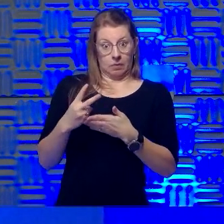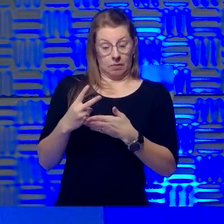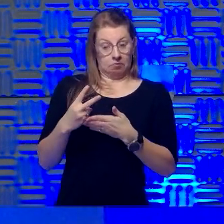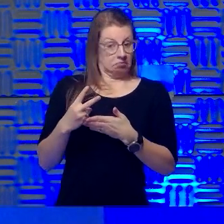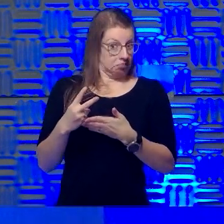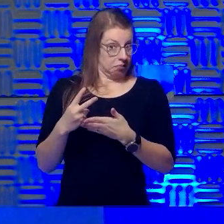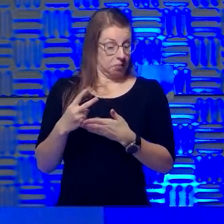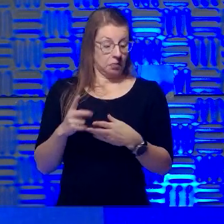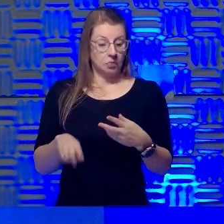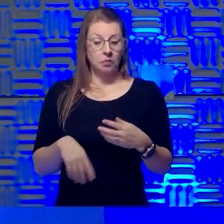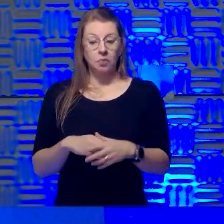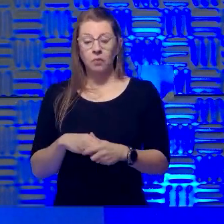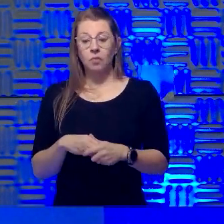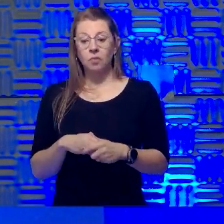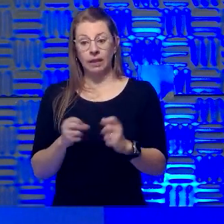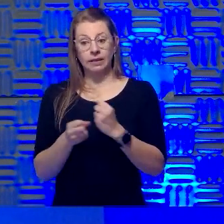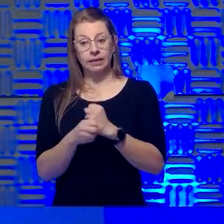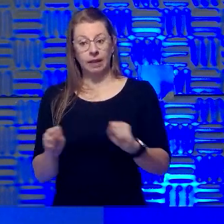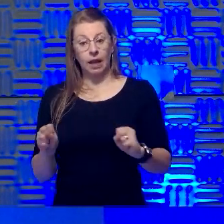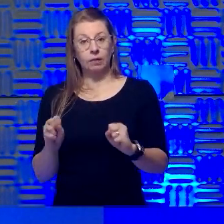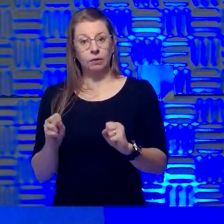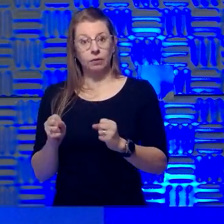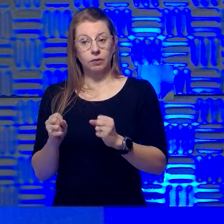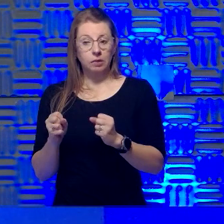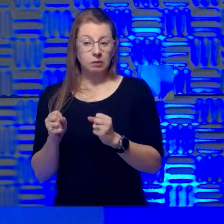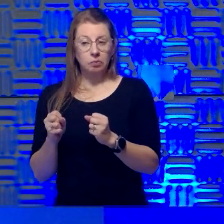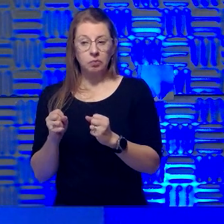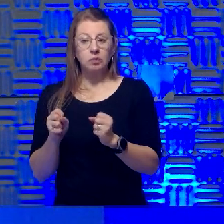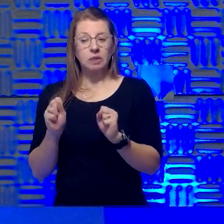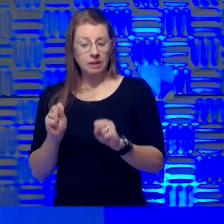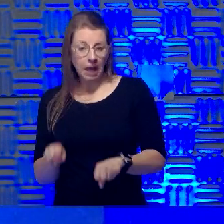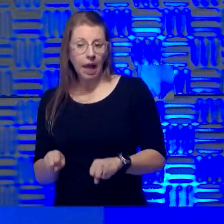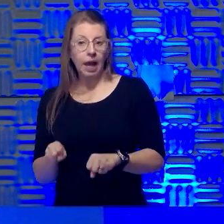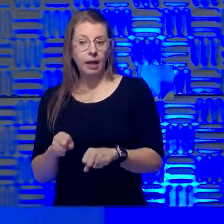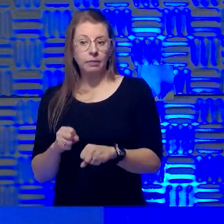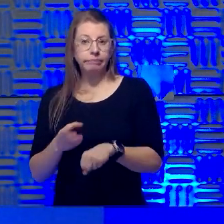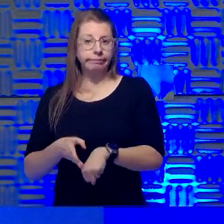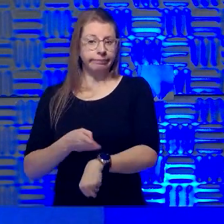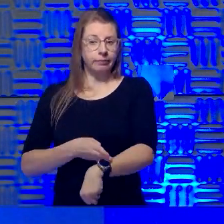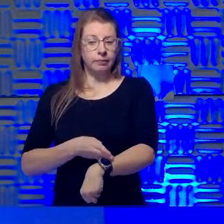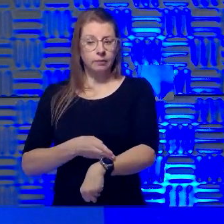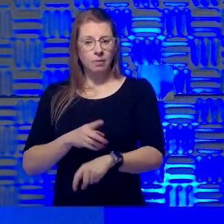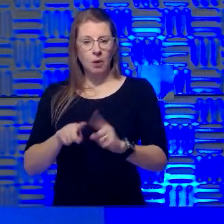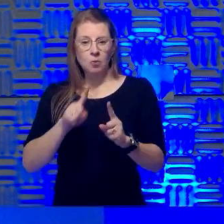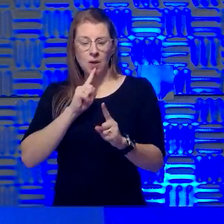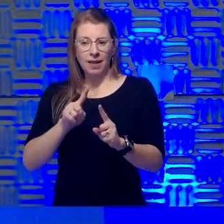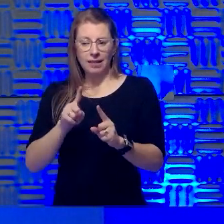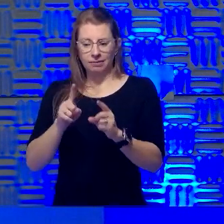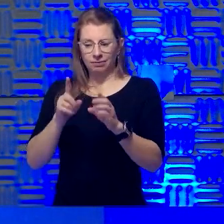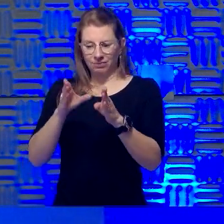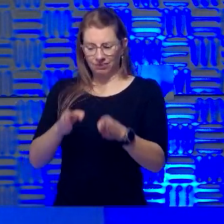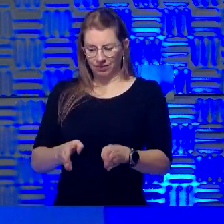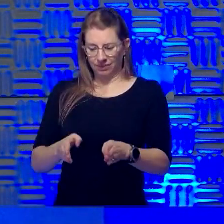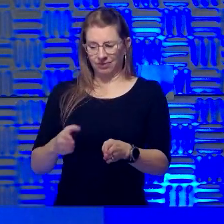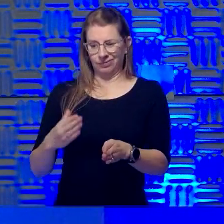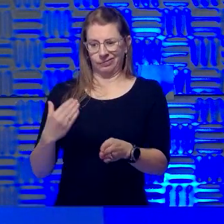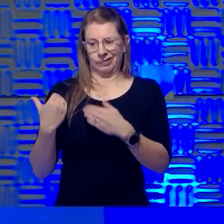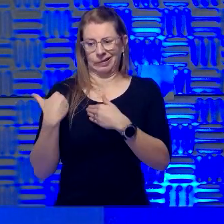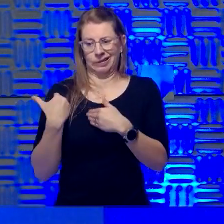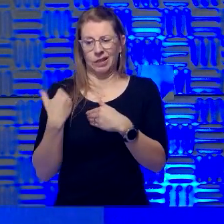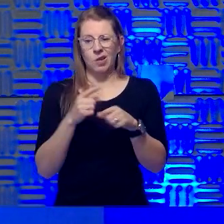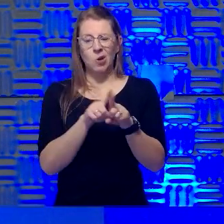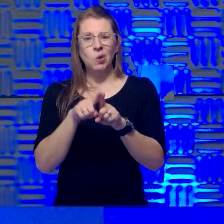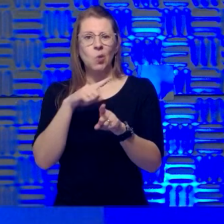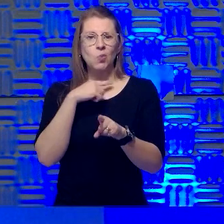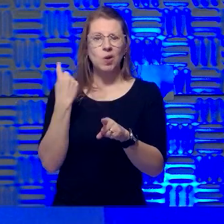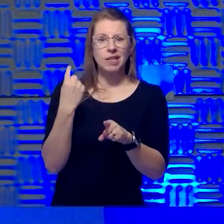I think there are ways that can make it safe, but it goes, again, down to individual responsibility and risk versus reward. So I think there are